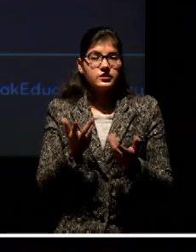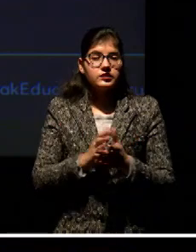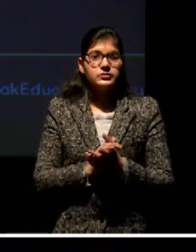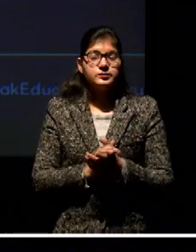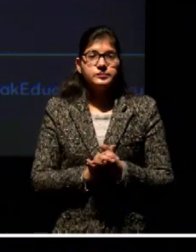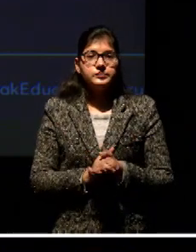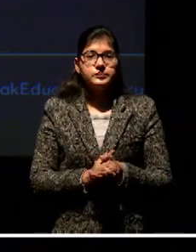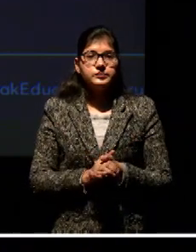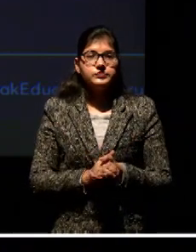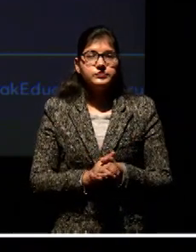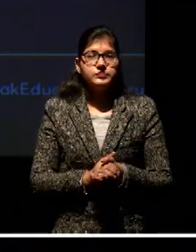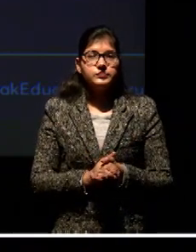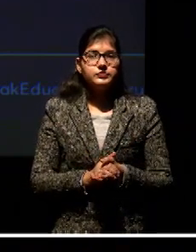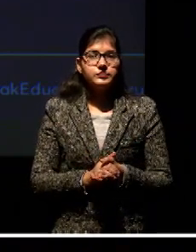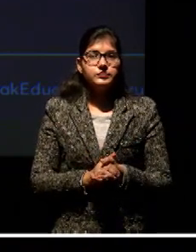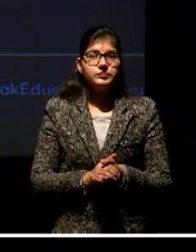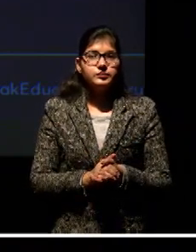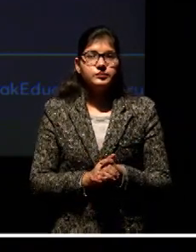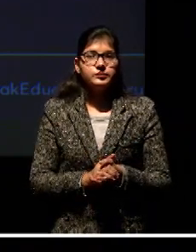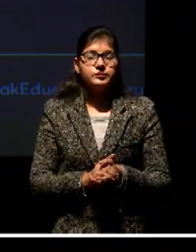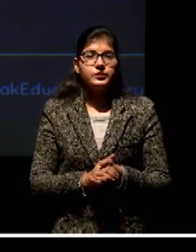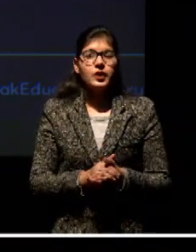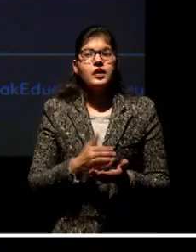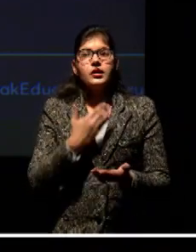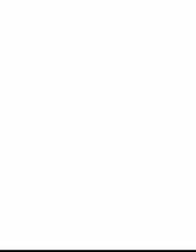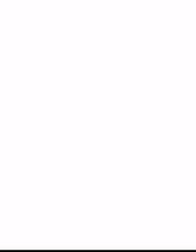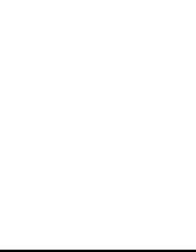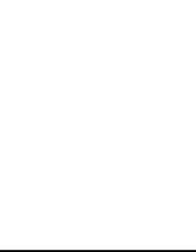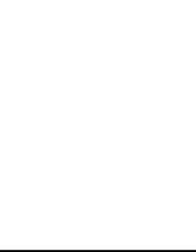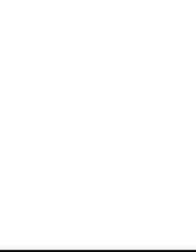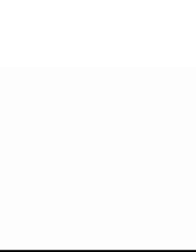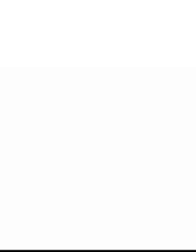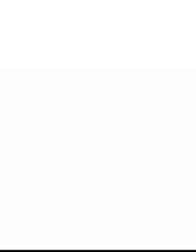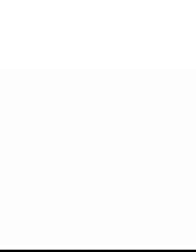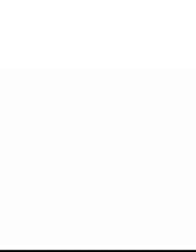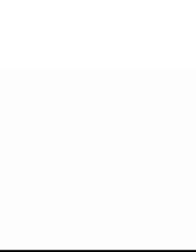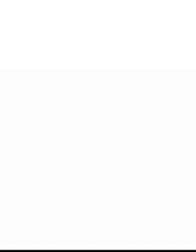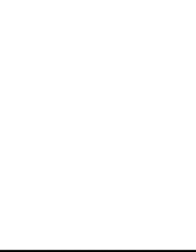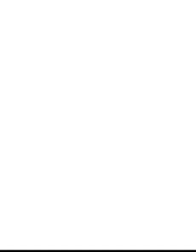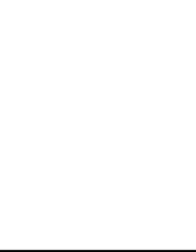accomplished. And hats off to all of you. Thank you very much.